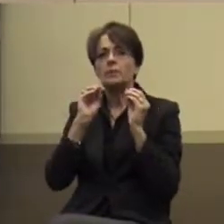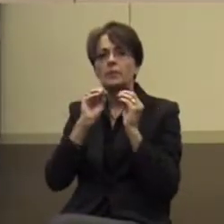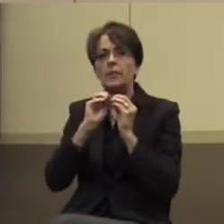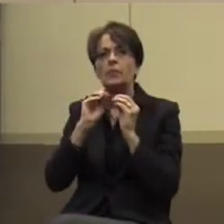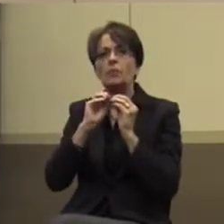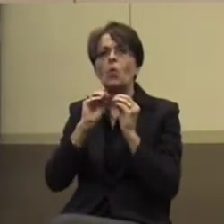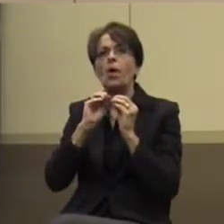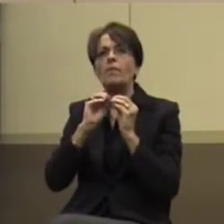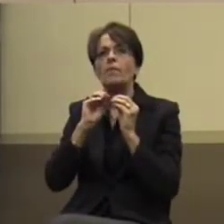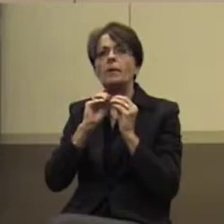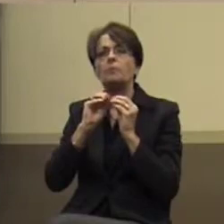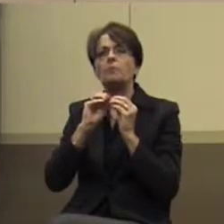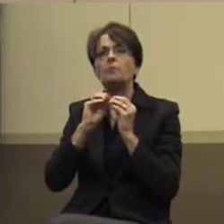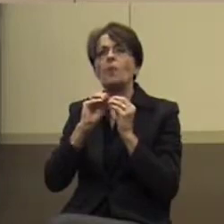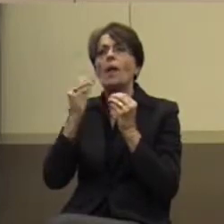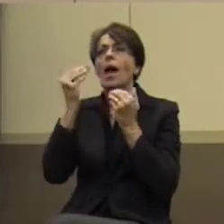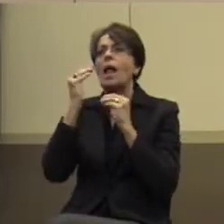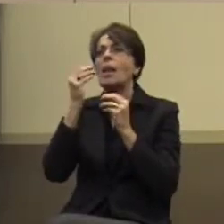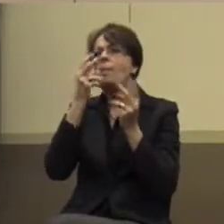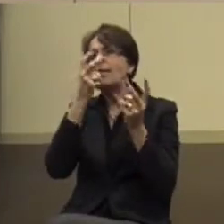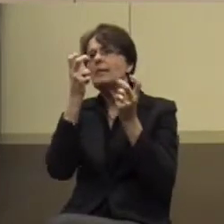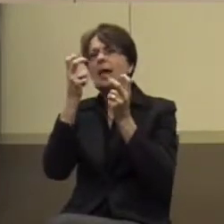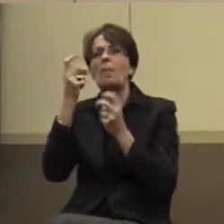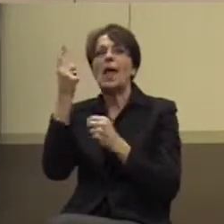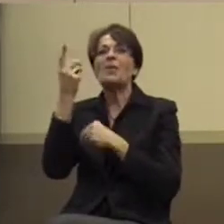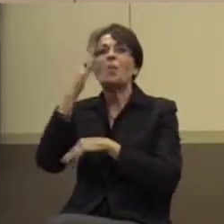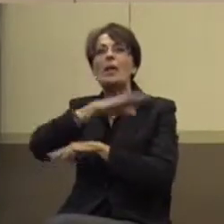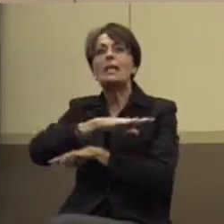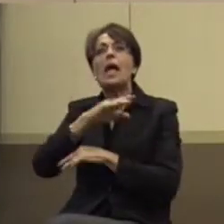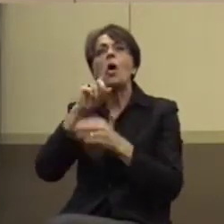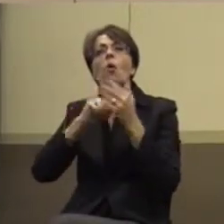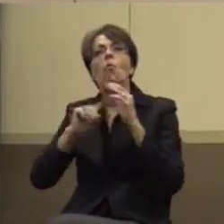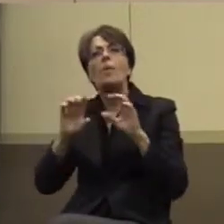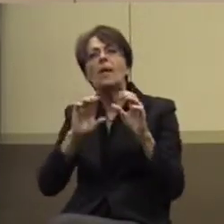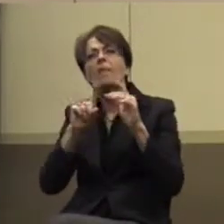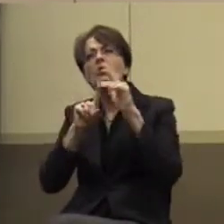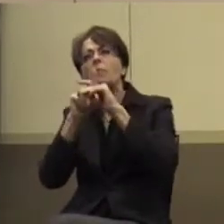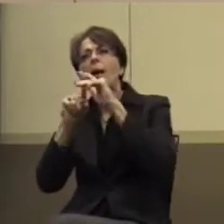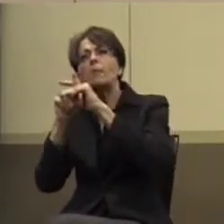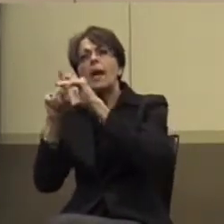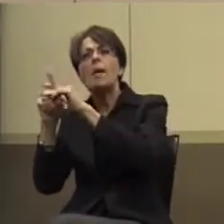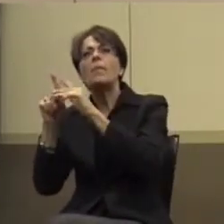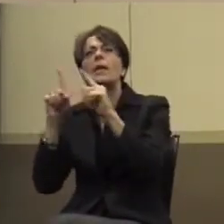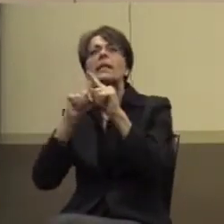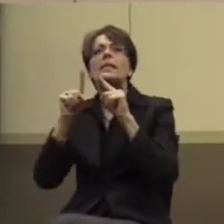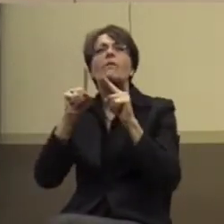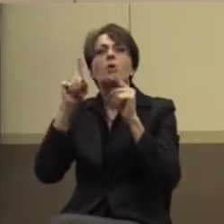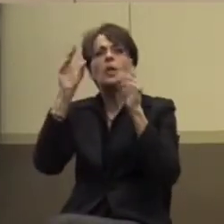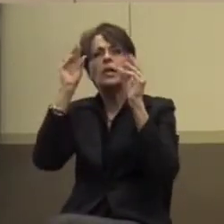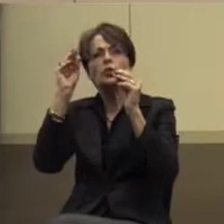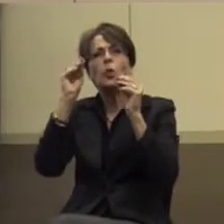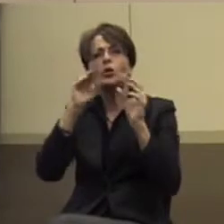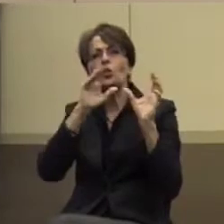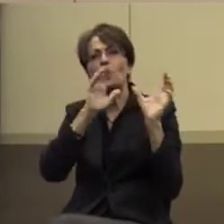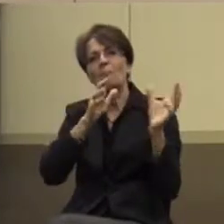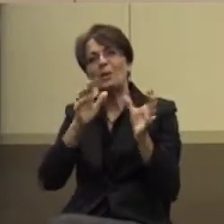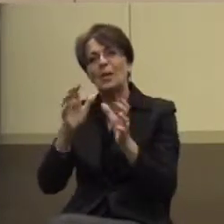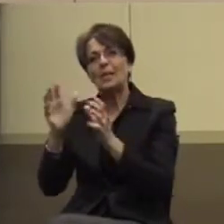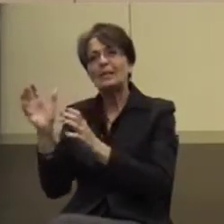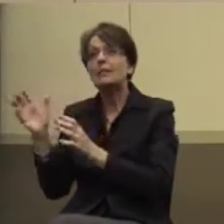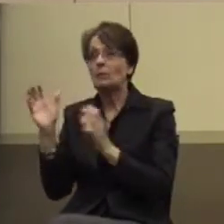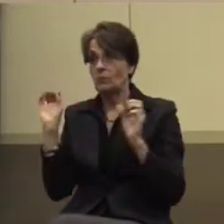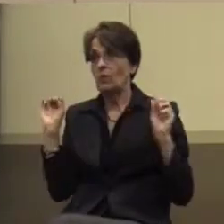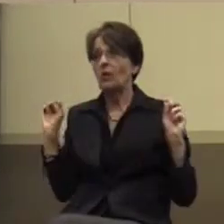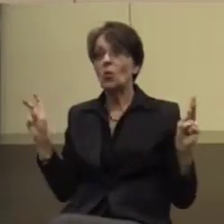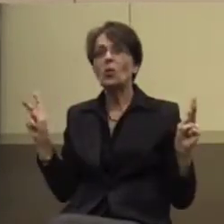right? Of like one day, looking at like what behaviors popped up during different instructional periods. So